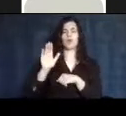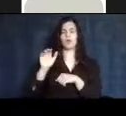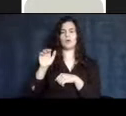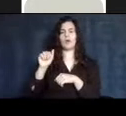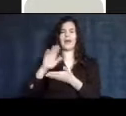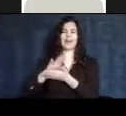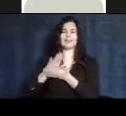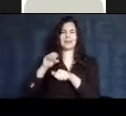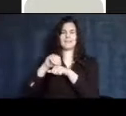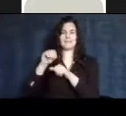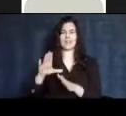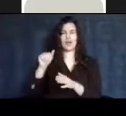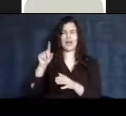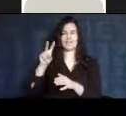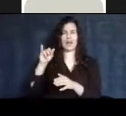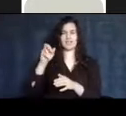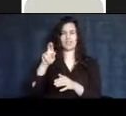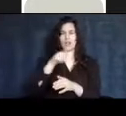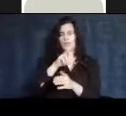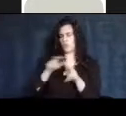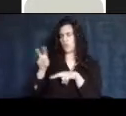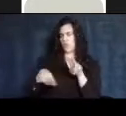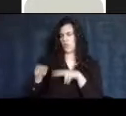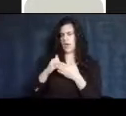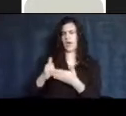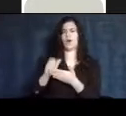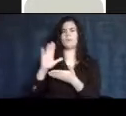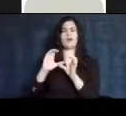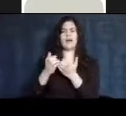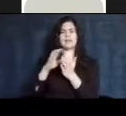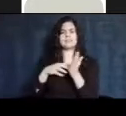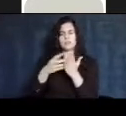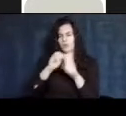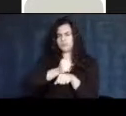help kind of make your fall class schedule. So you'll begin the form.